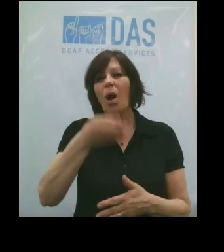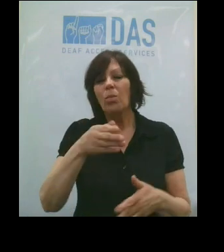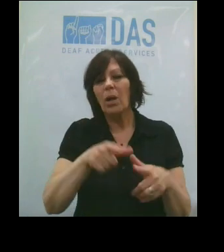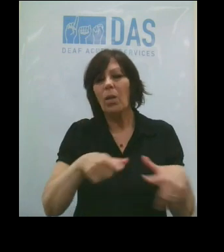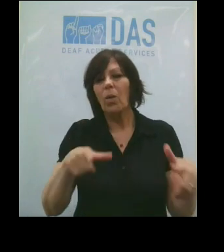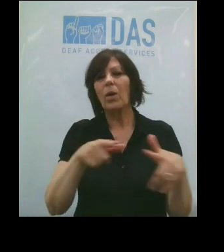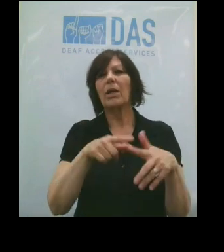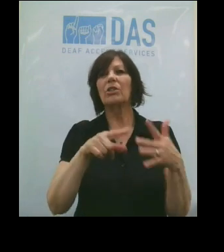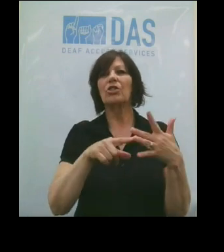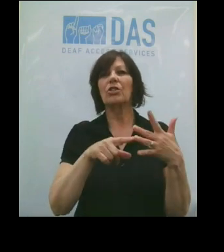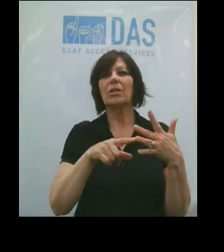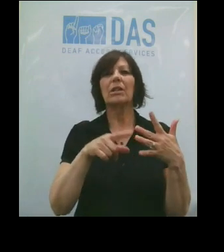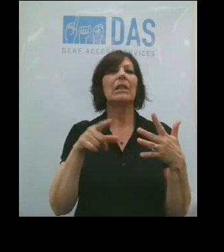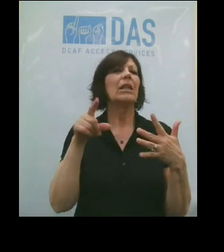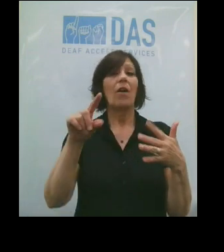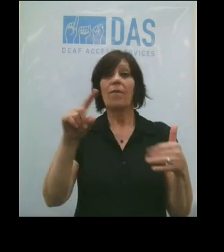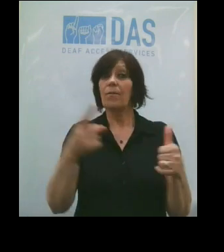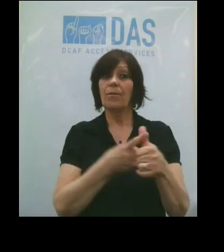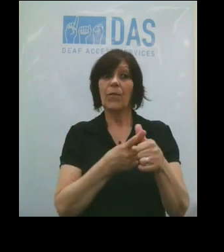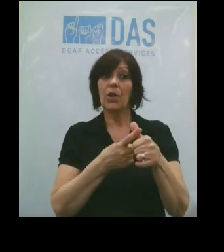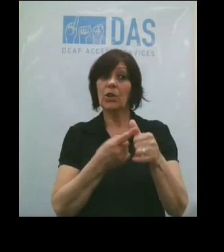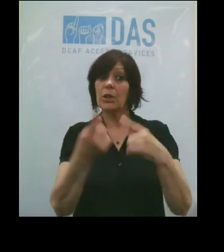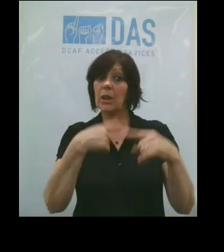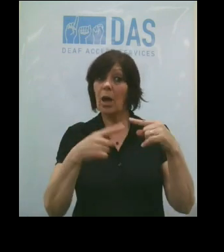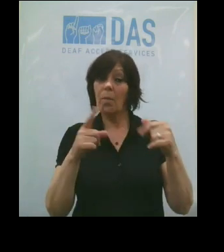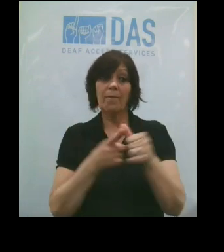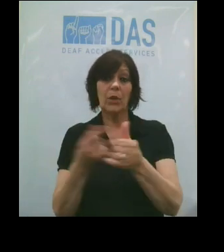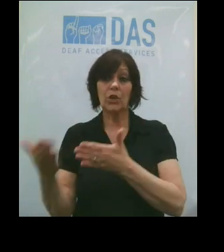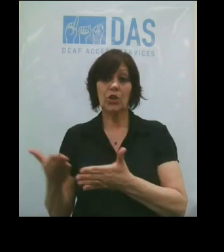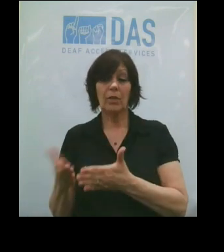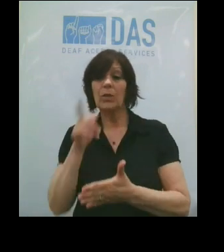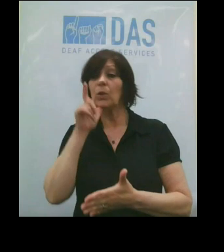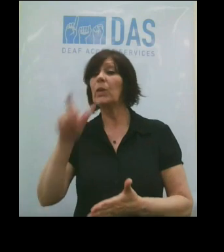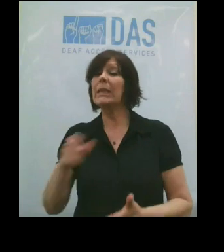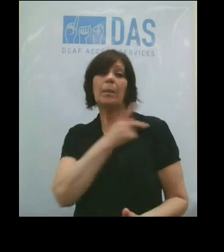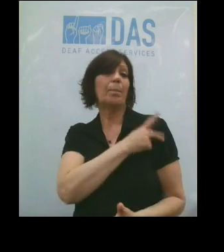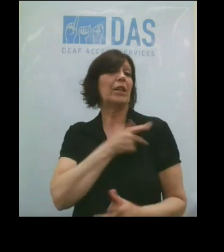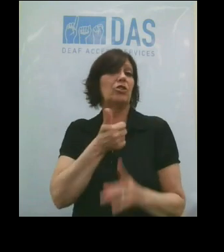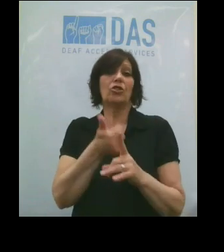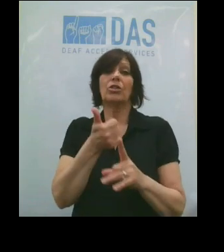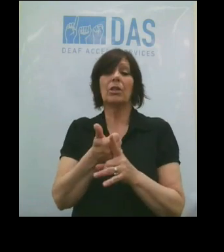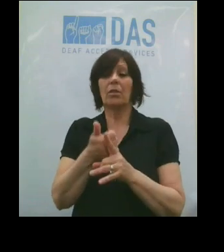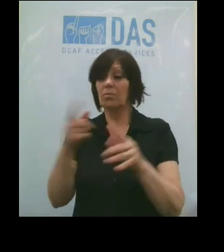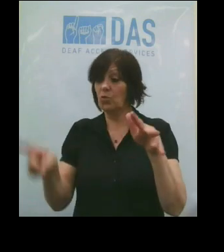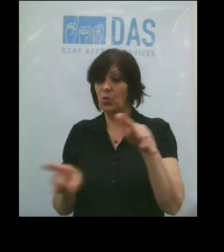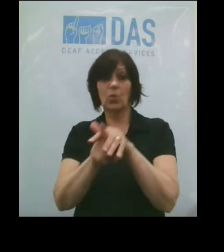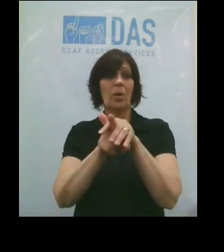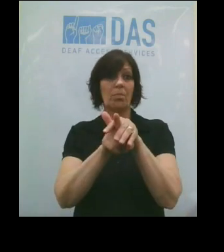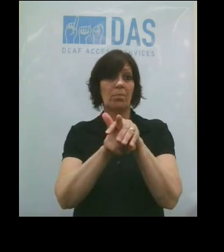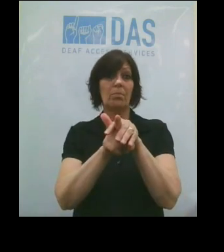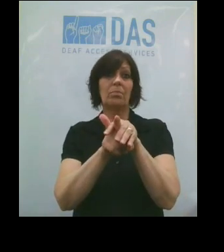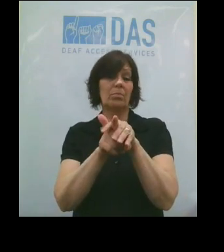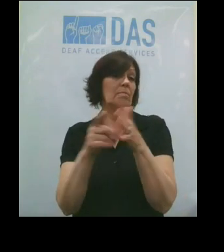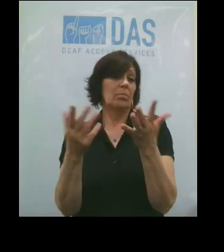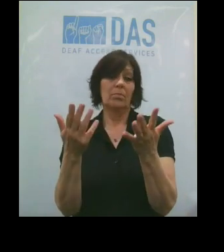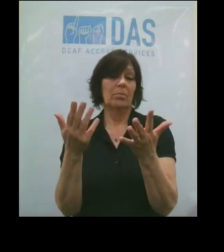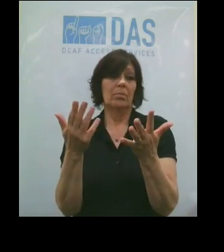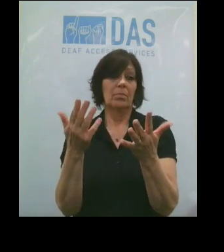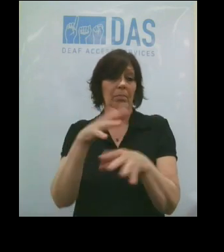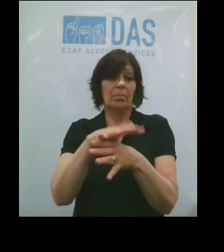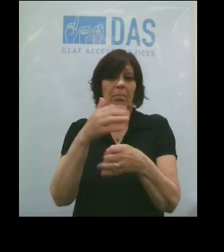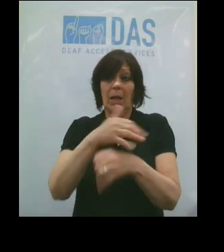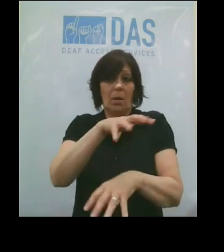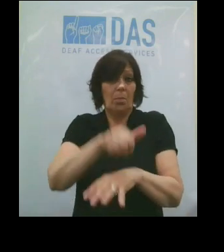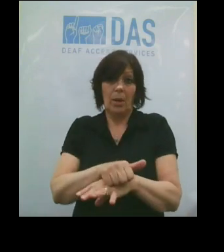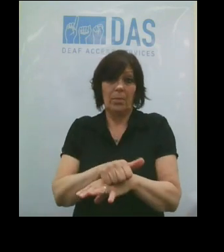days. This is first come, first serve. You do not need to be a Jericho Road patient. Have insurance, have a lab order, make an appointment.